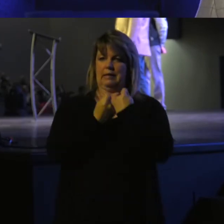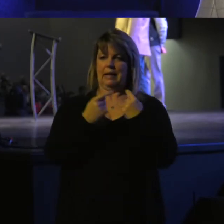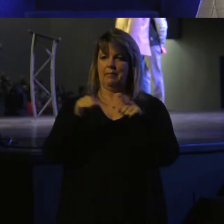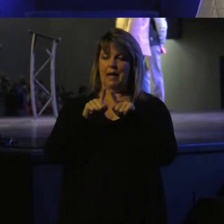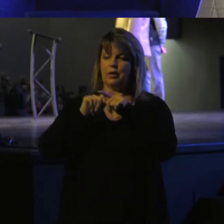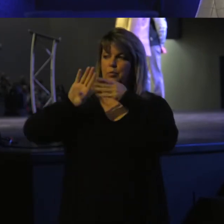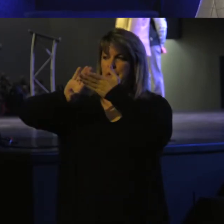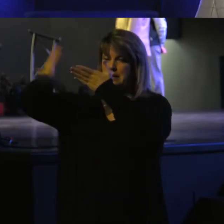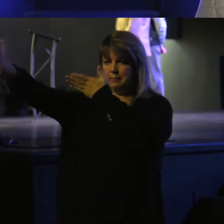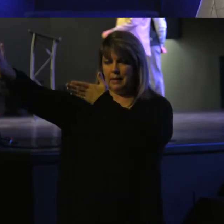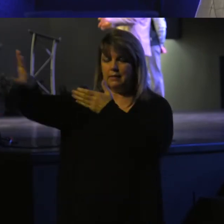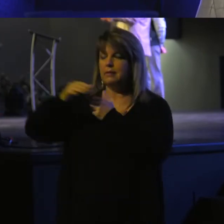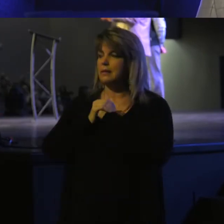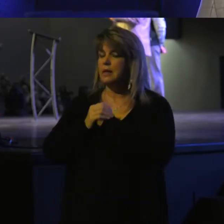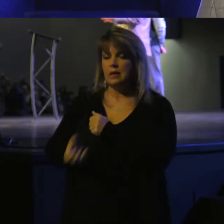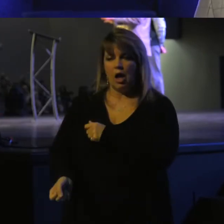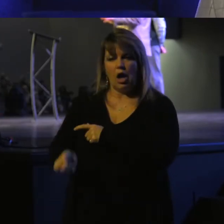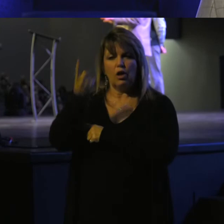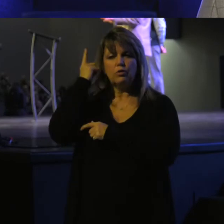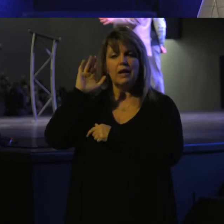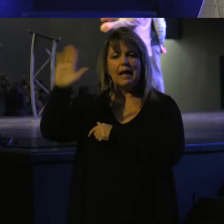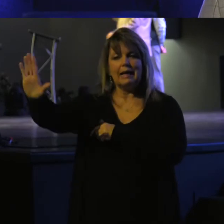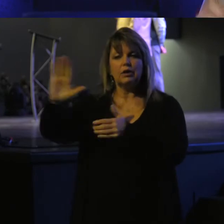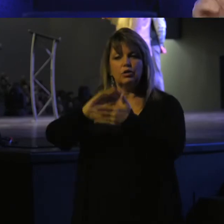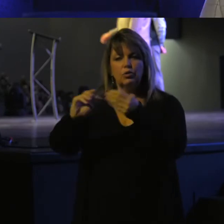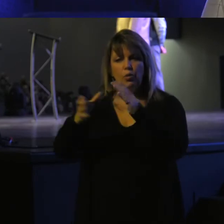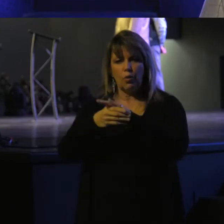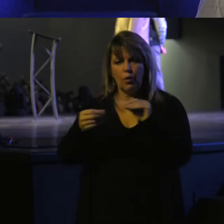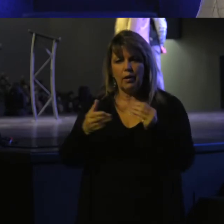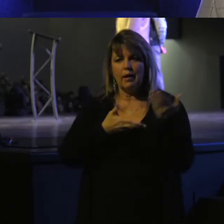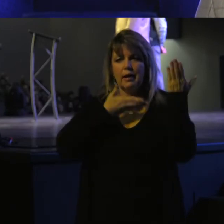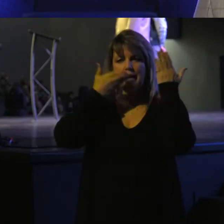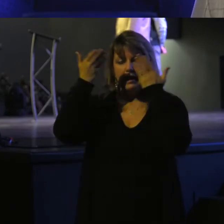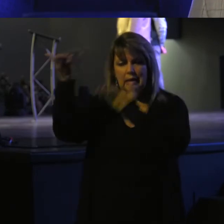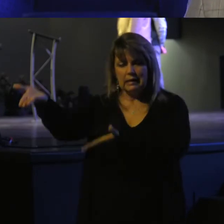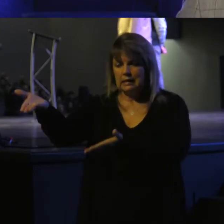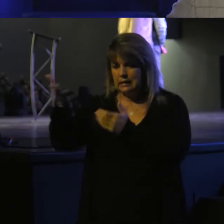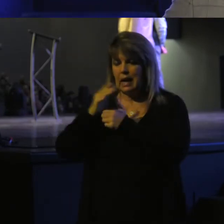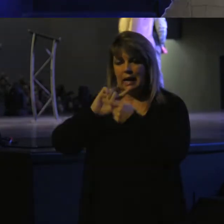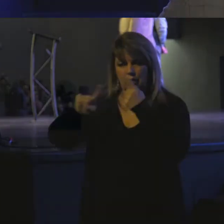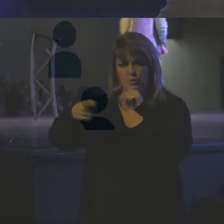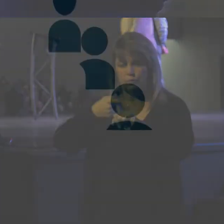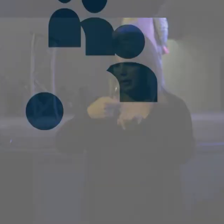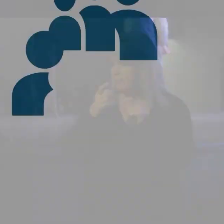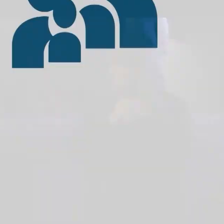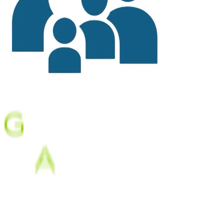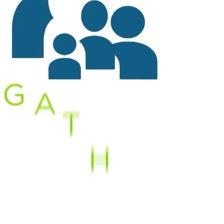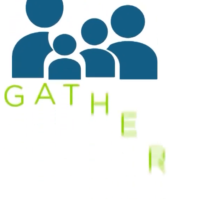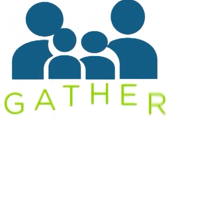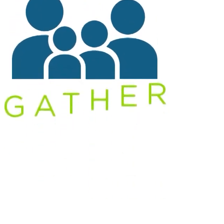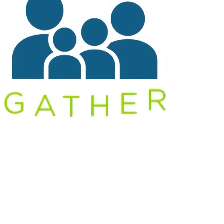we're dismissed. To understand his story, take a look at the screen.